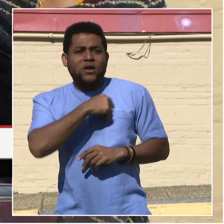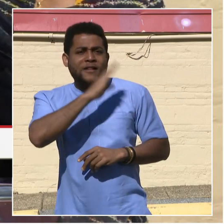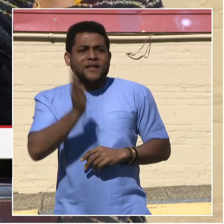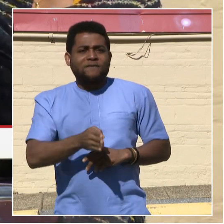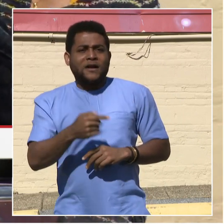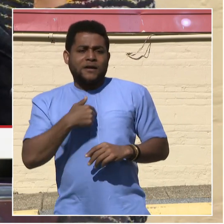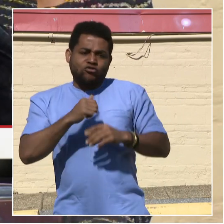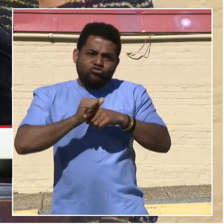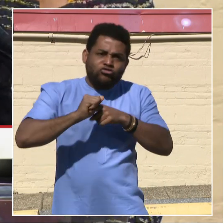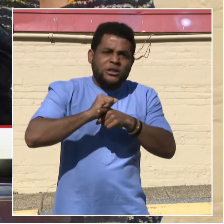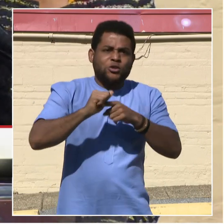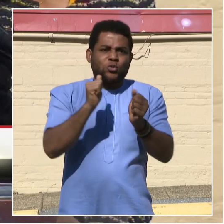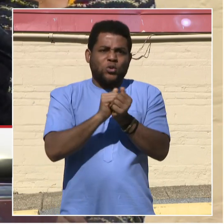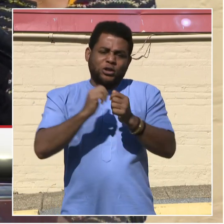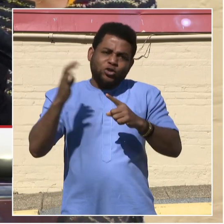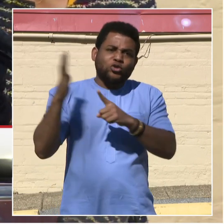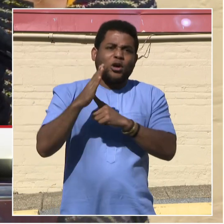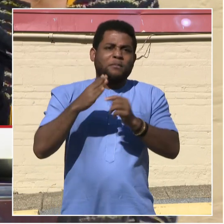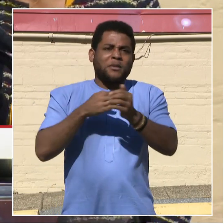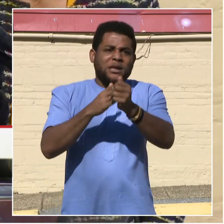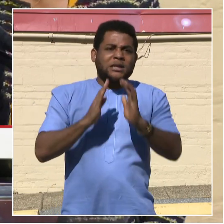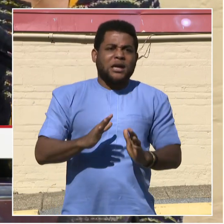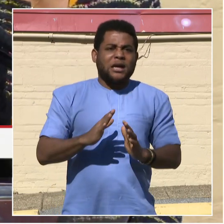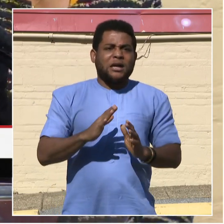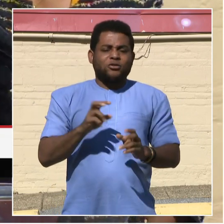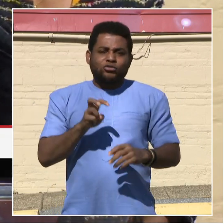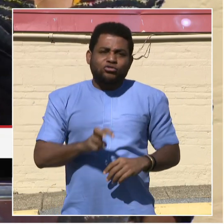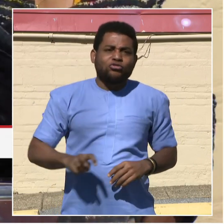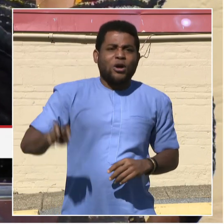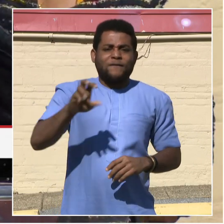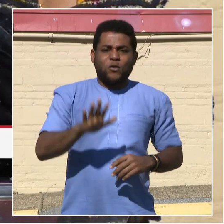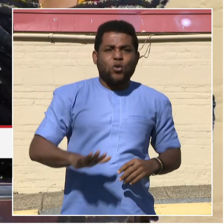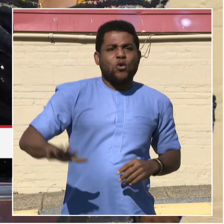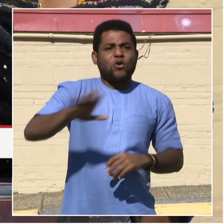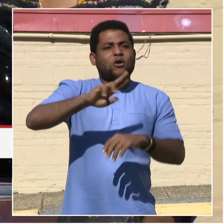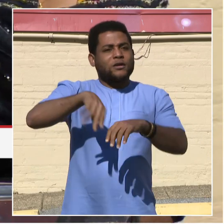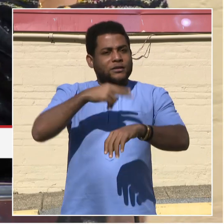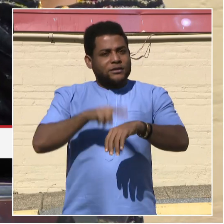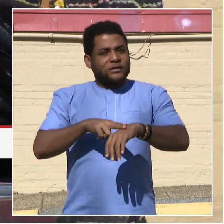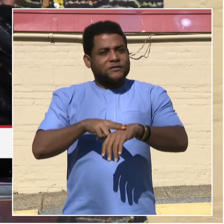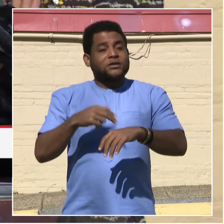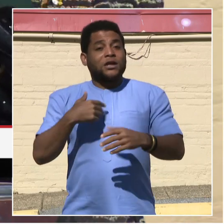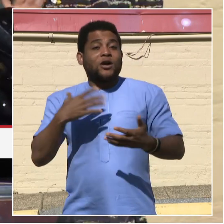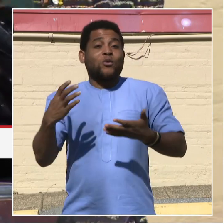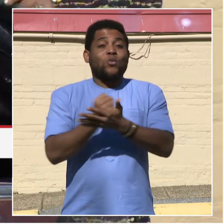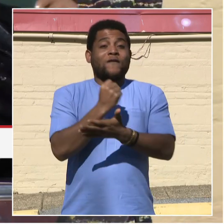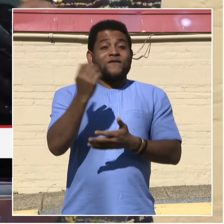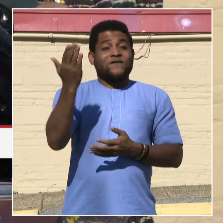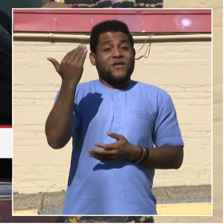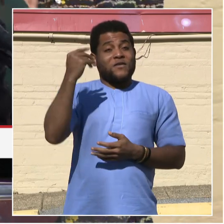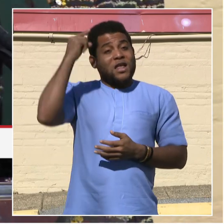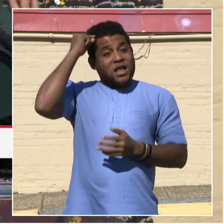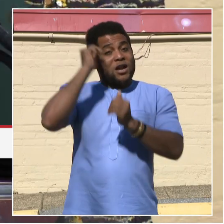leaders. I've traveled over the nation and won 15 hair show competitions to date.